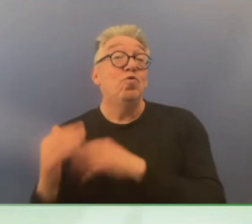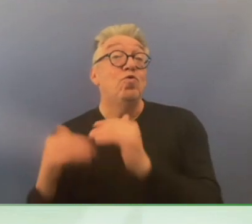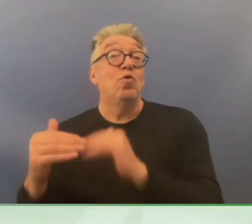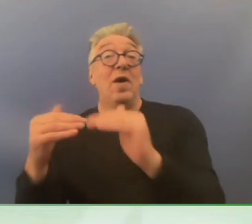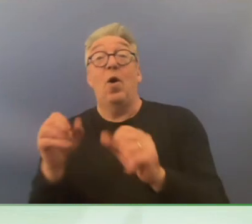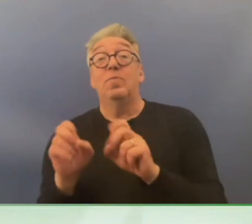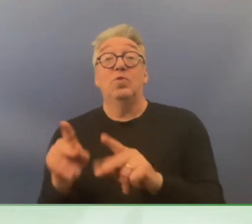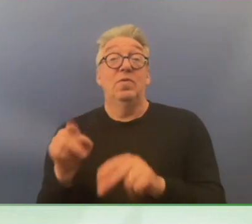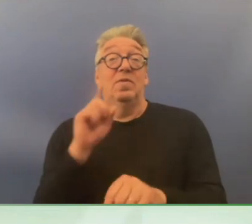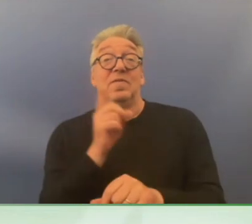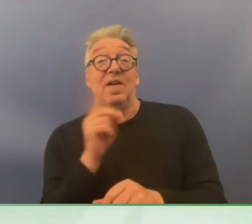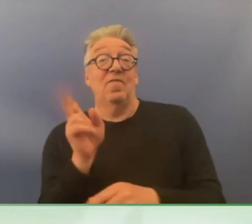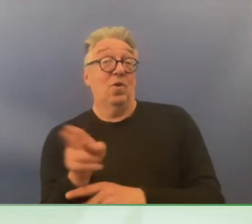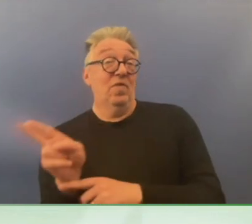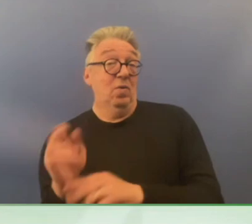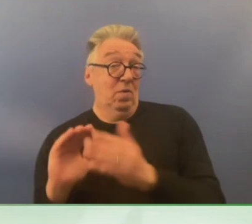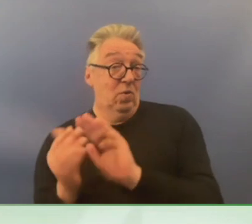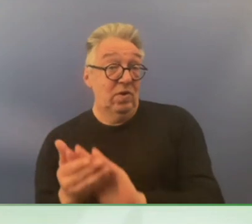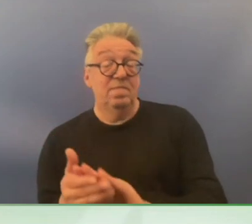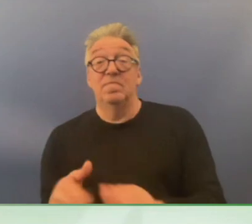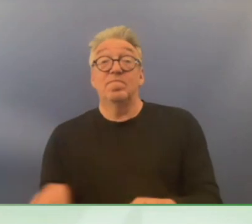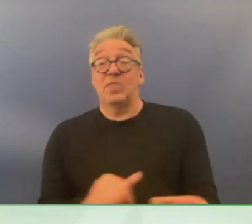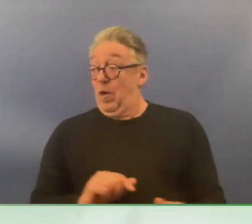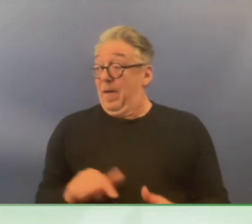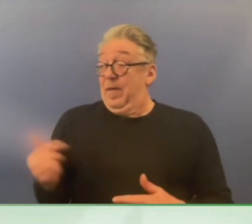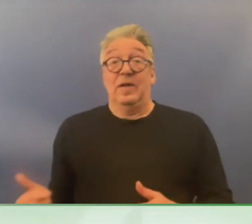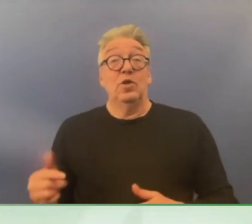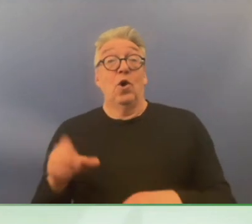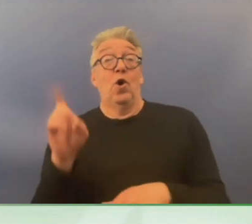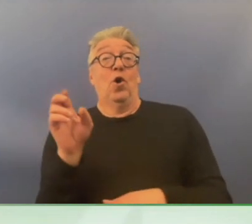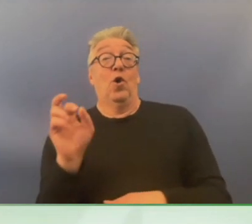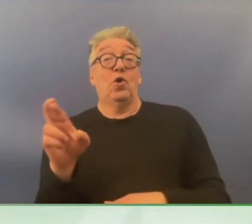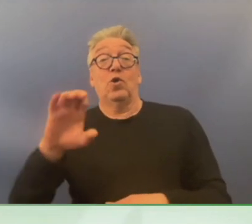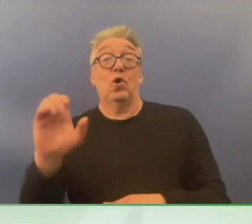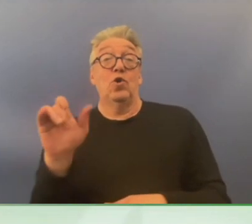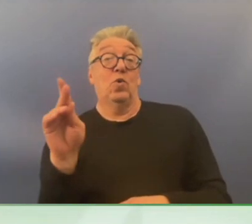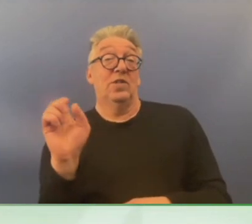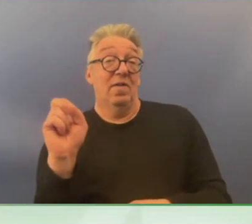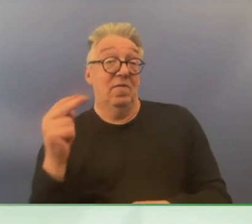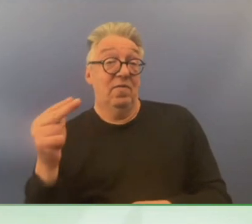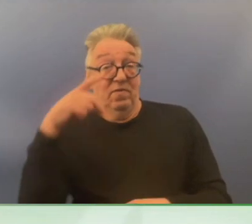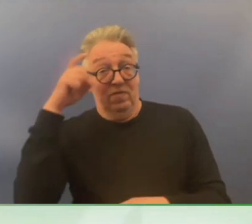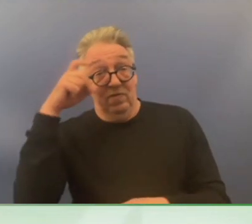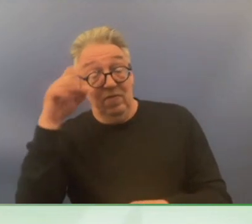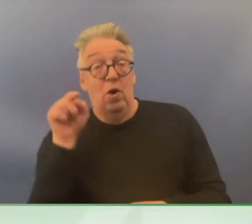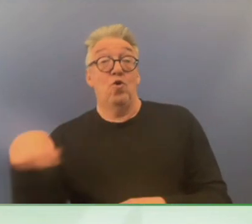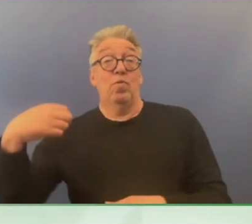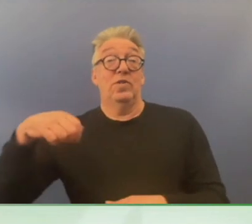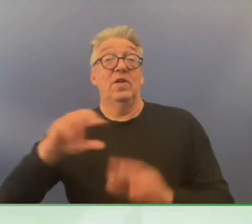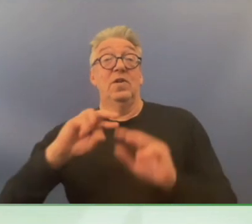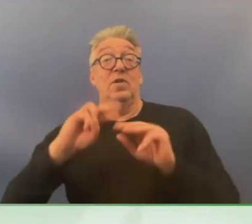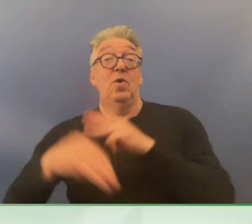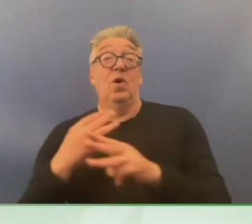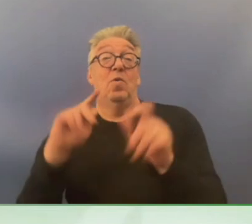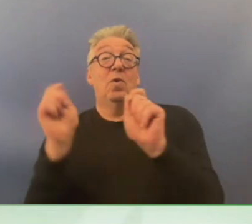hard of hearing community. Next to me, Dr. Joseph, who is the president of the World Federation